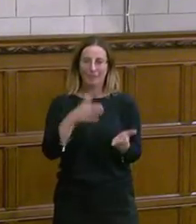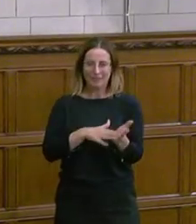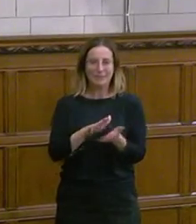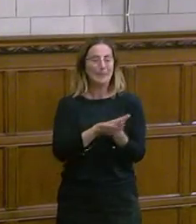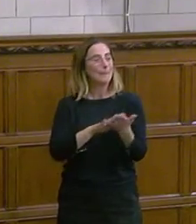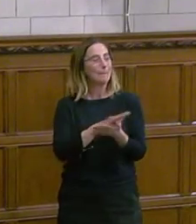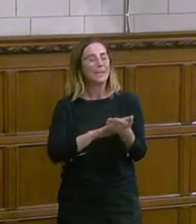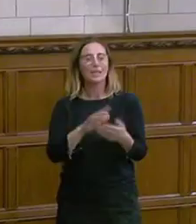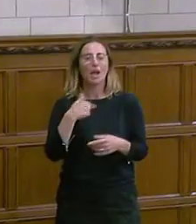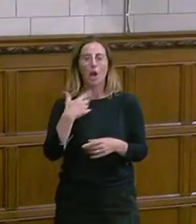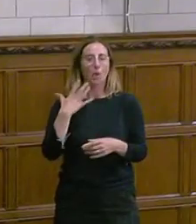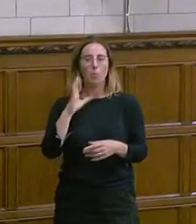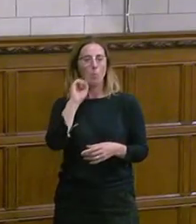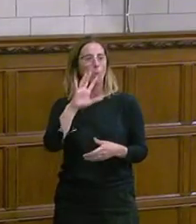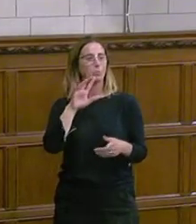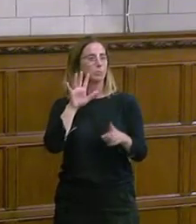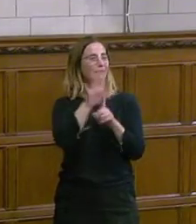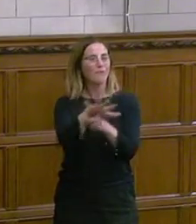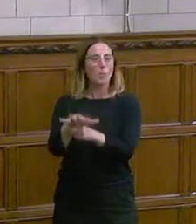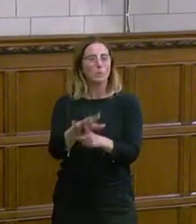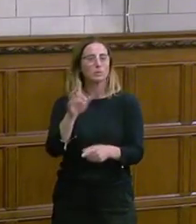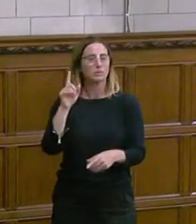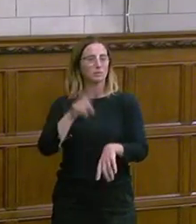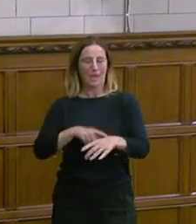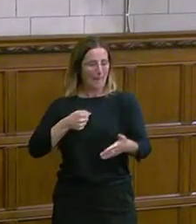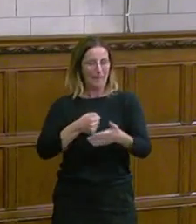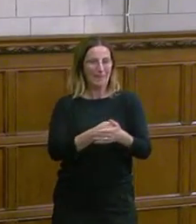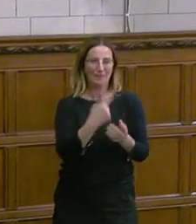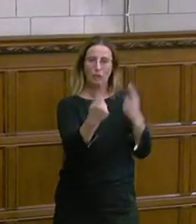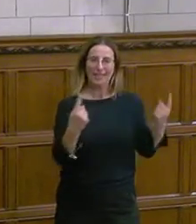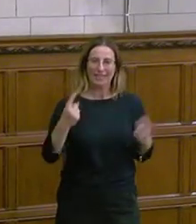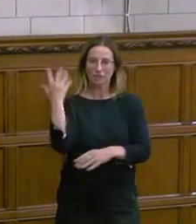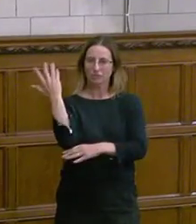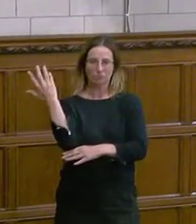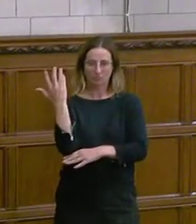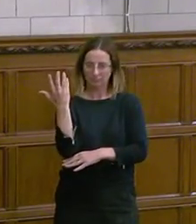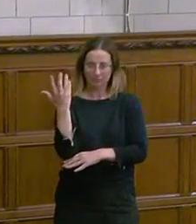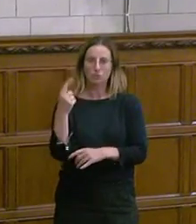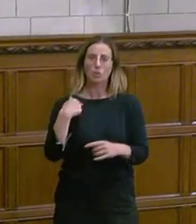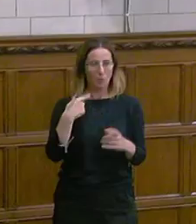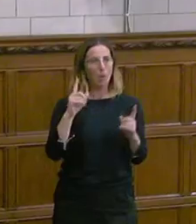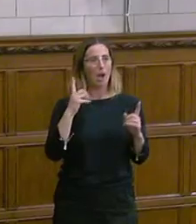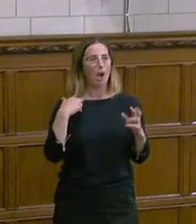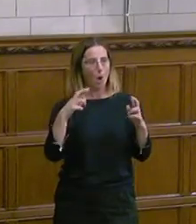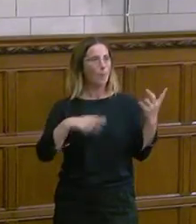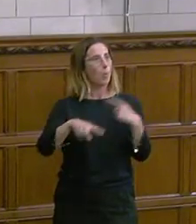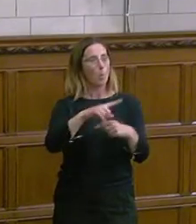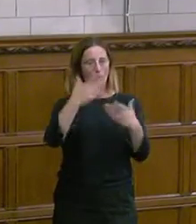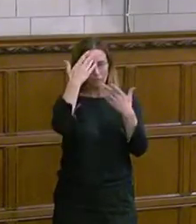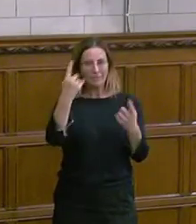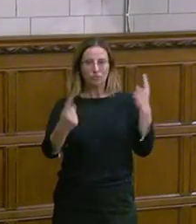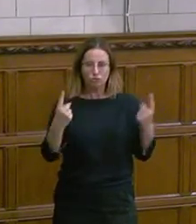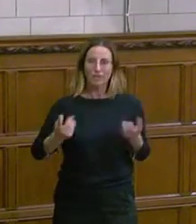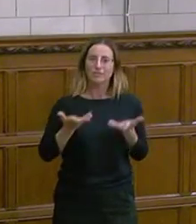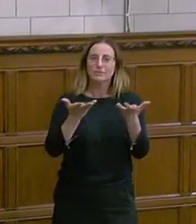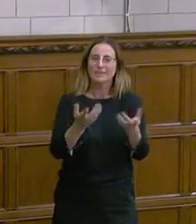limit straight away. I hope people will do the arithmetic and follow that time limit. If they